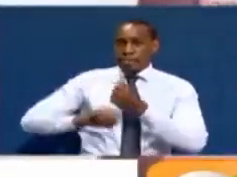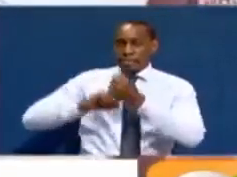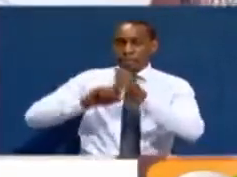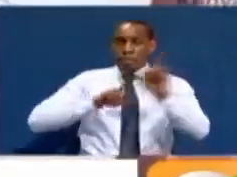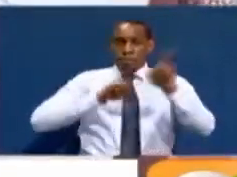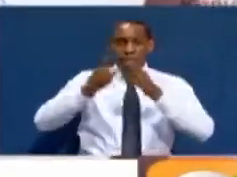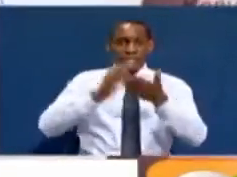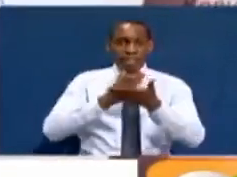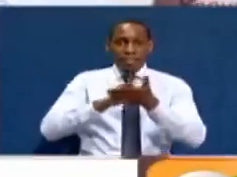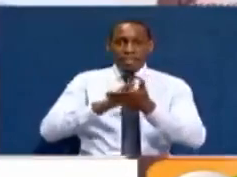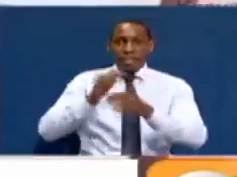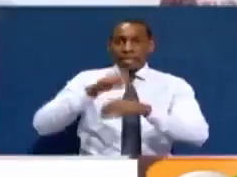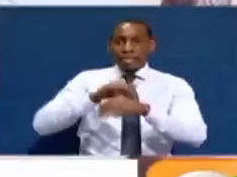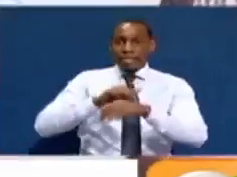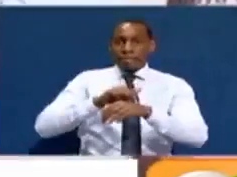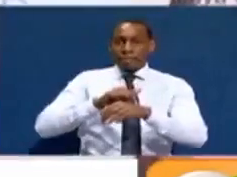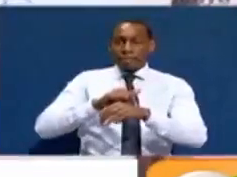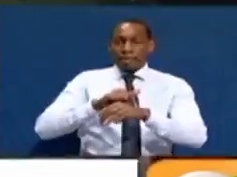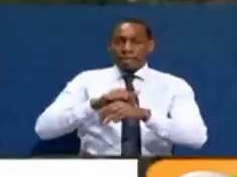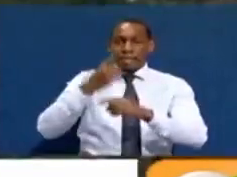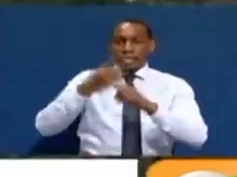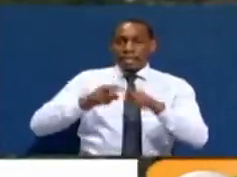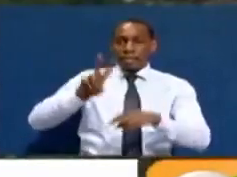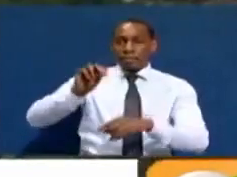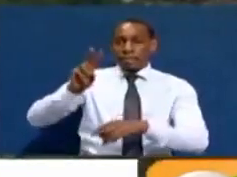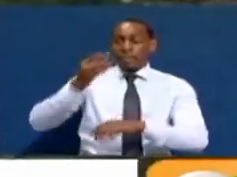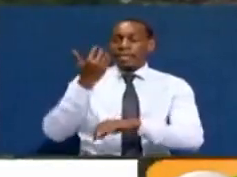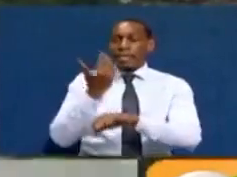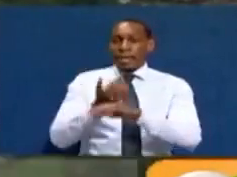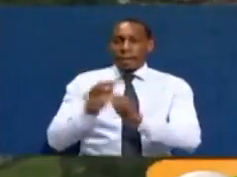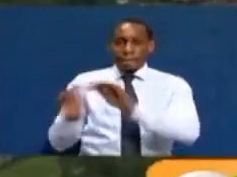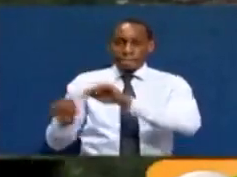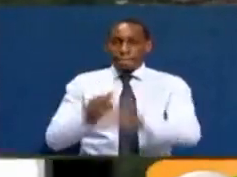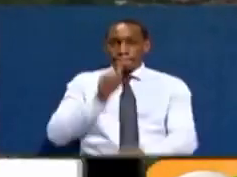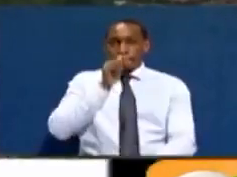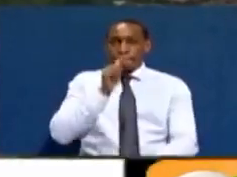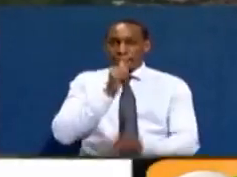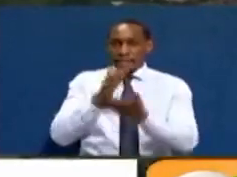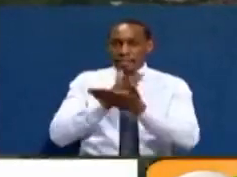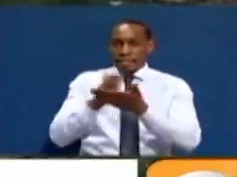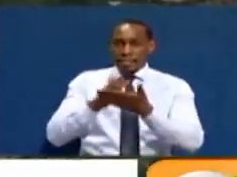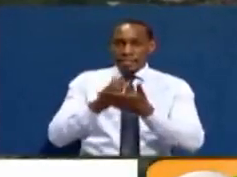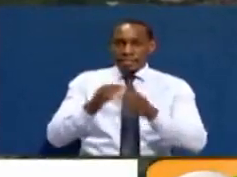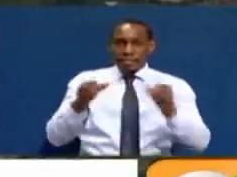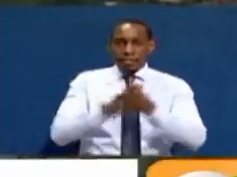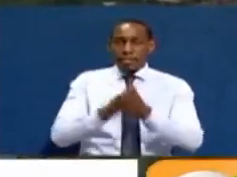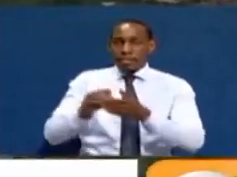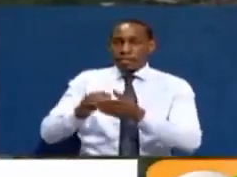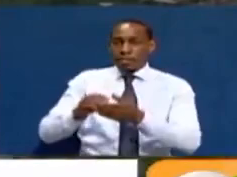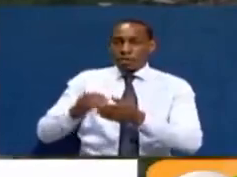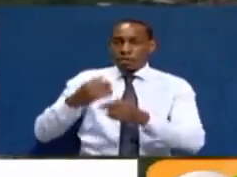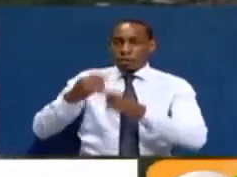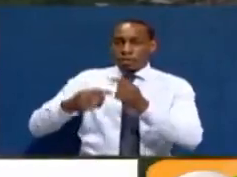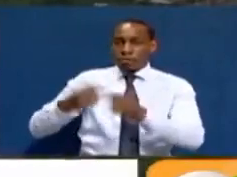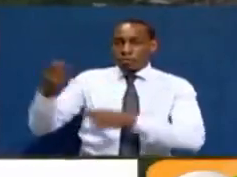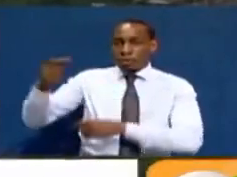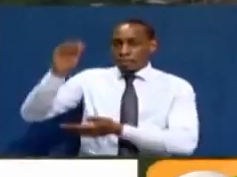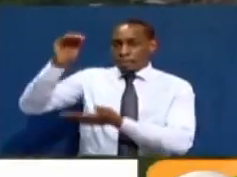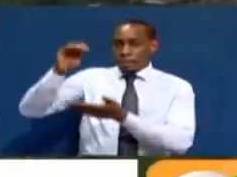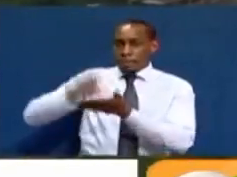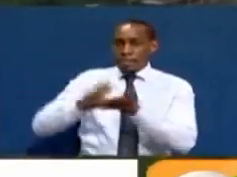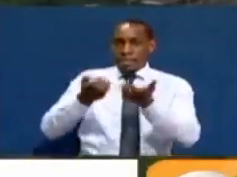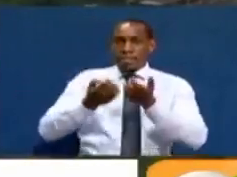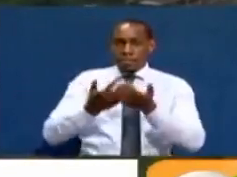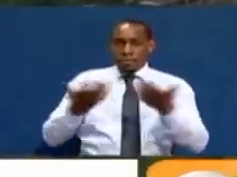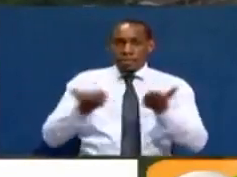stimulate the tourism sector after a tough 2020. Private sector firms continue to trim employee salaries further as the demand